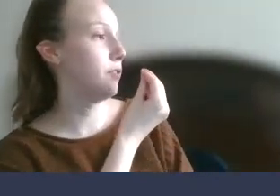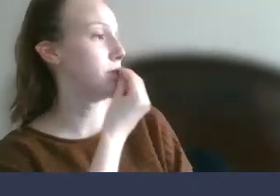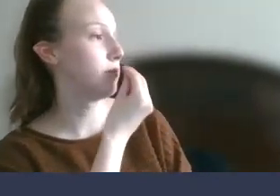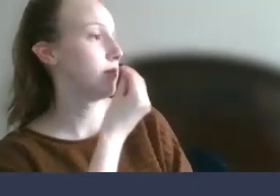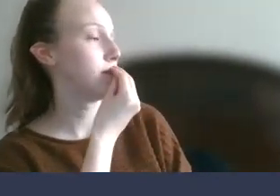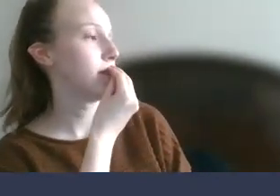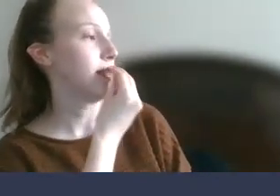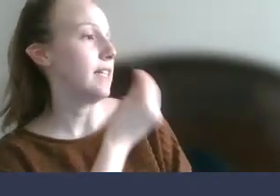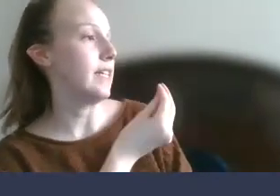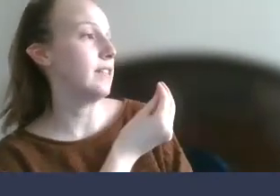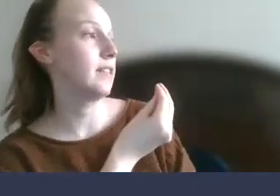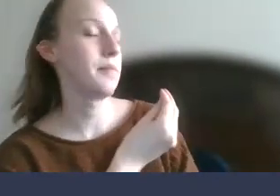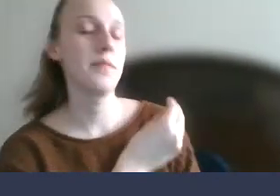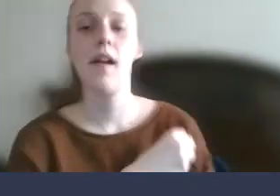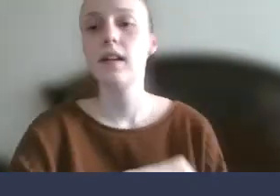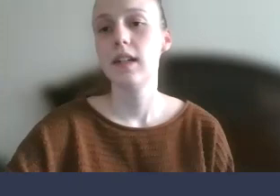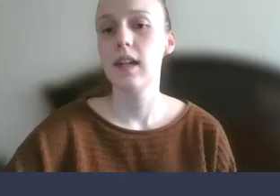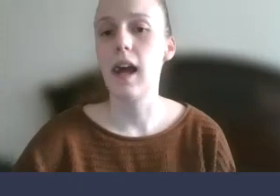So food, eat.